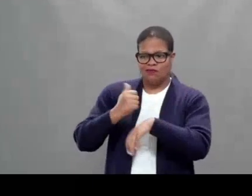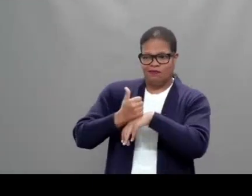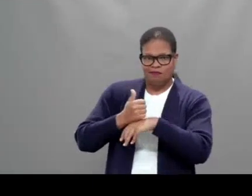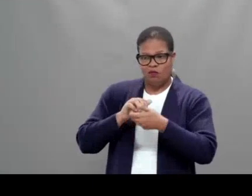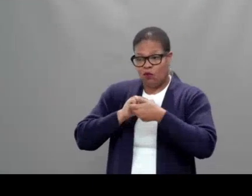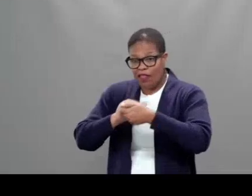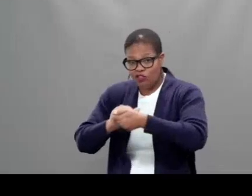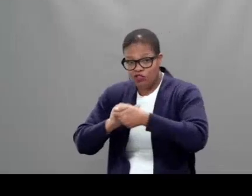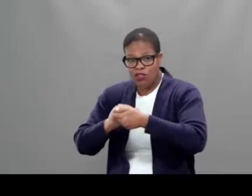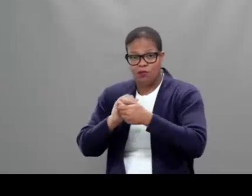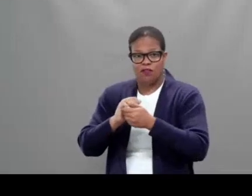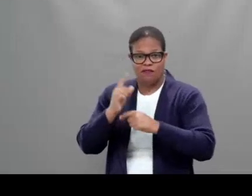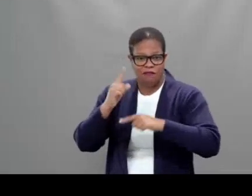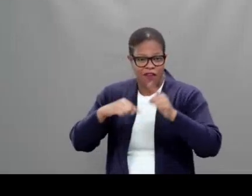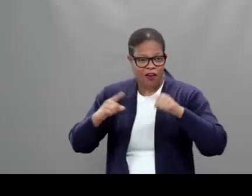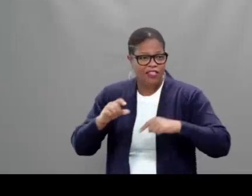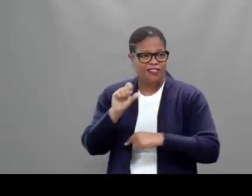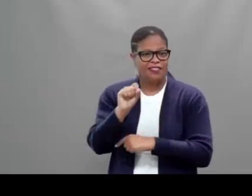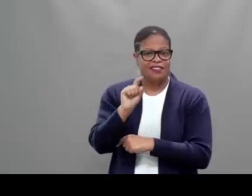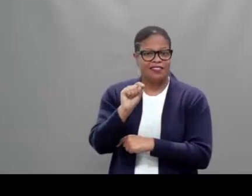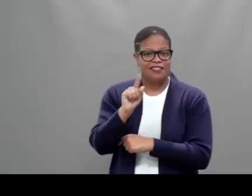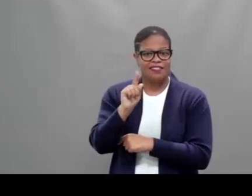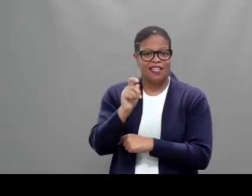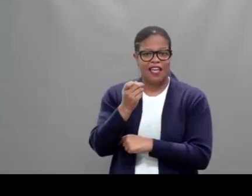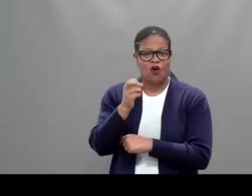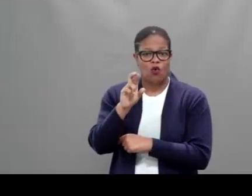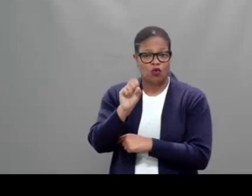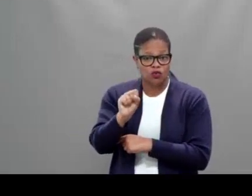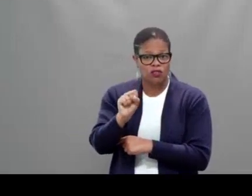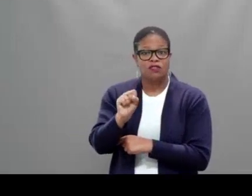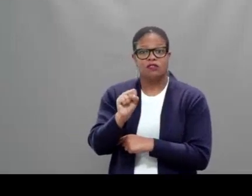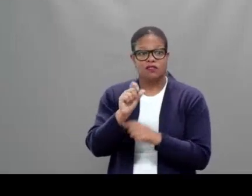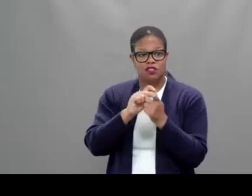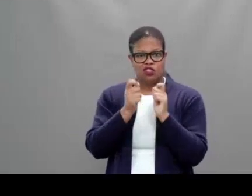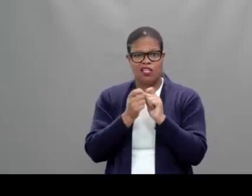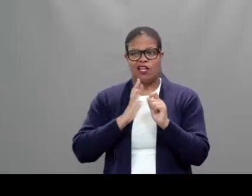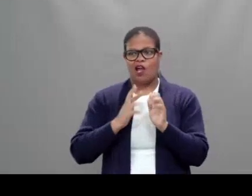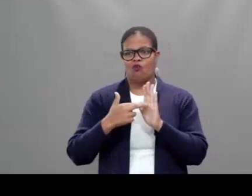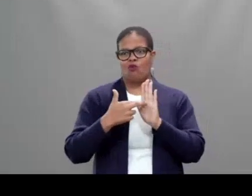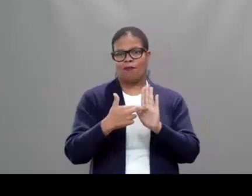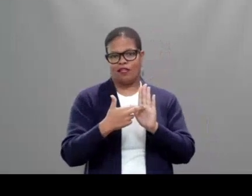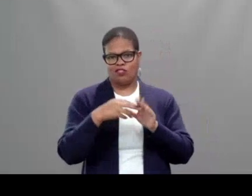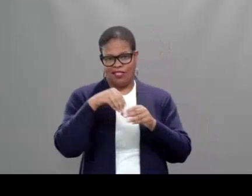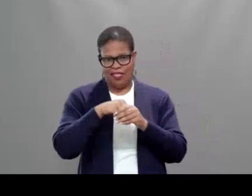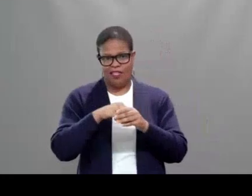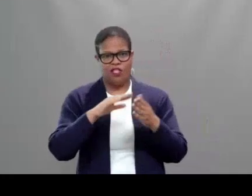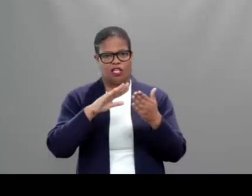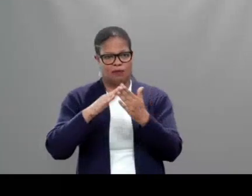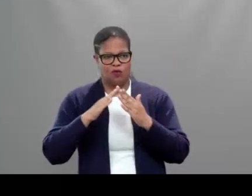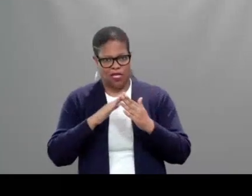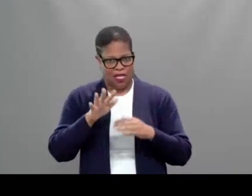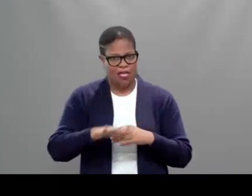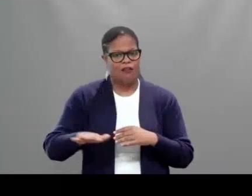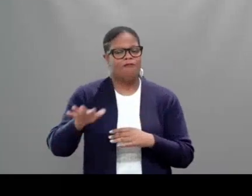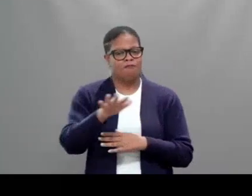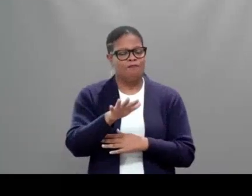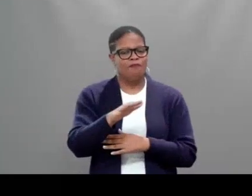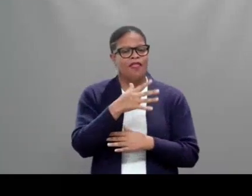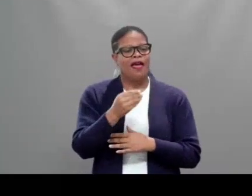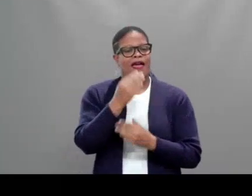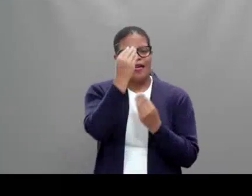stakeholders and change our reputation in the community. And,